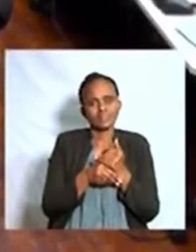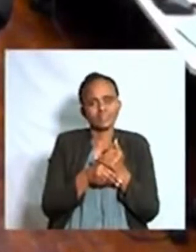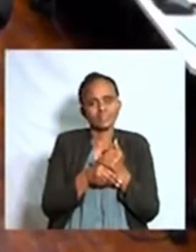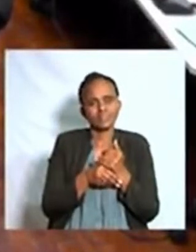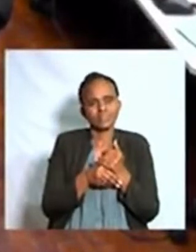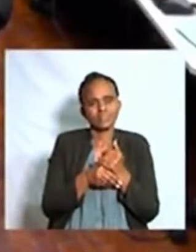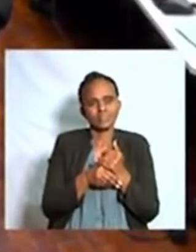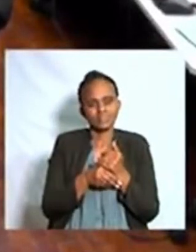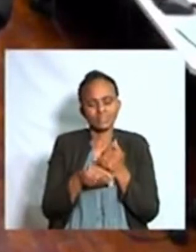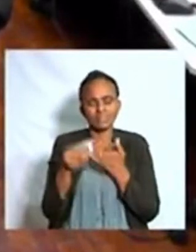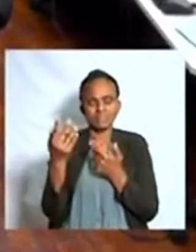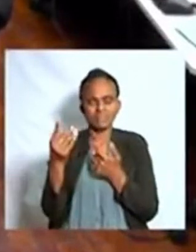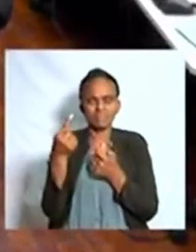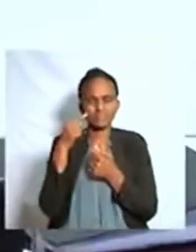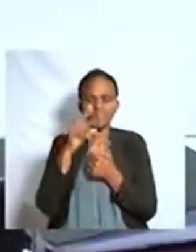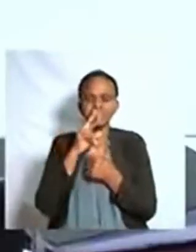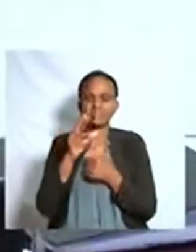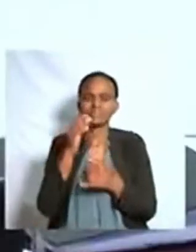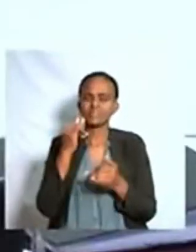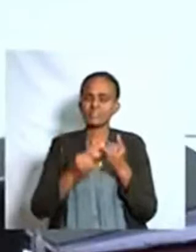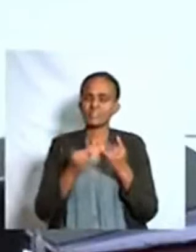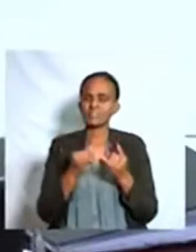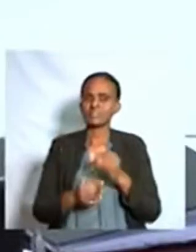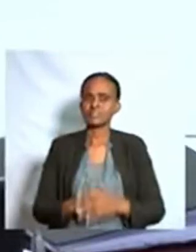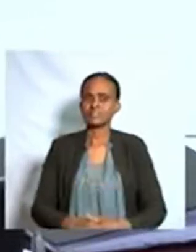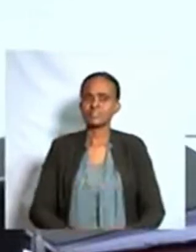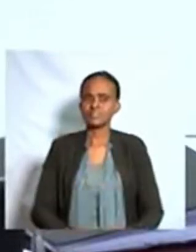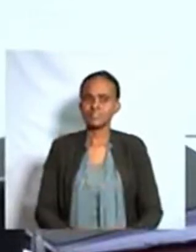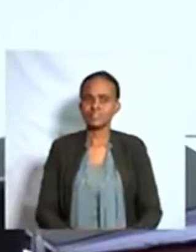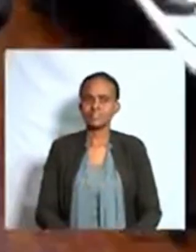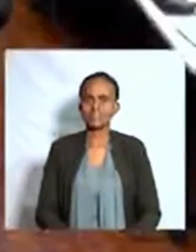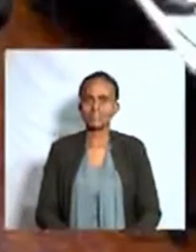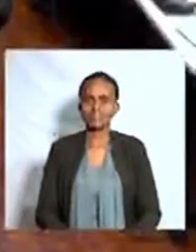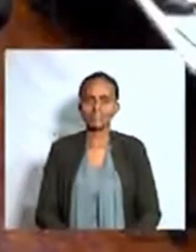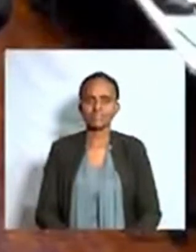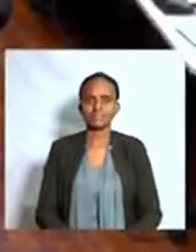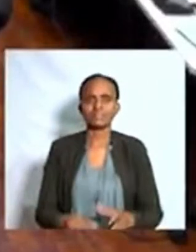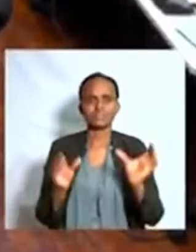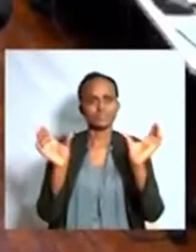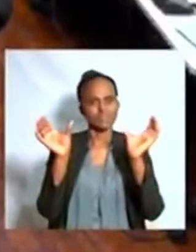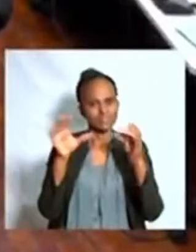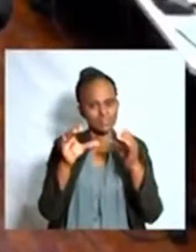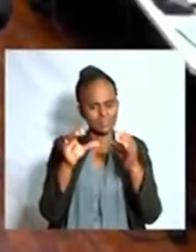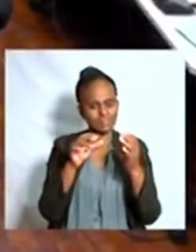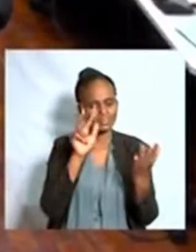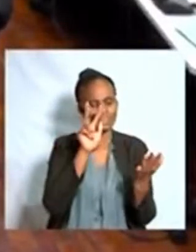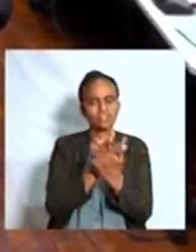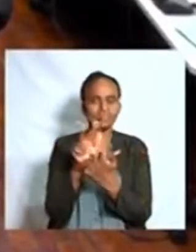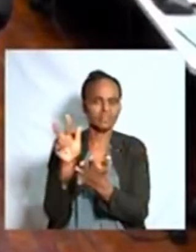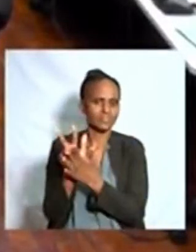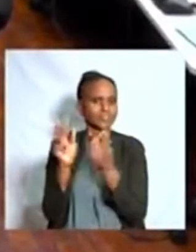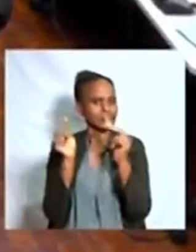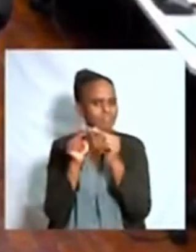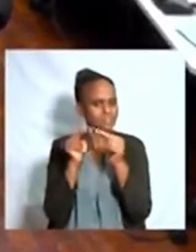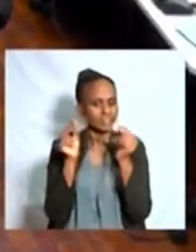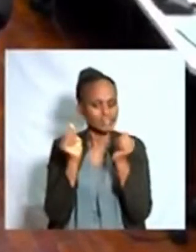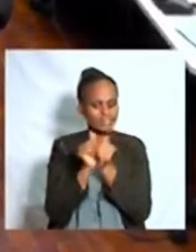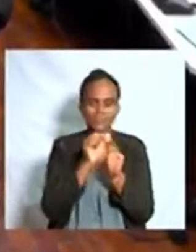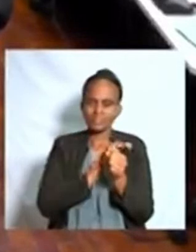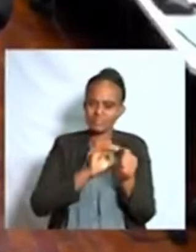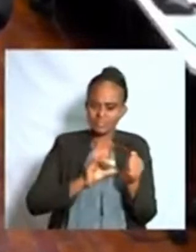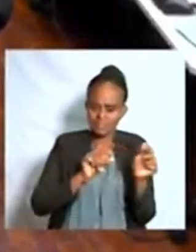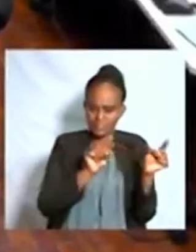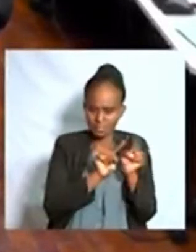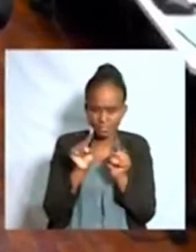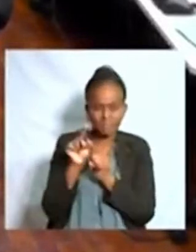read this. No, just wait for her to finish. The then you- reading, Chair, is Council did not sign Honorable a Mutelo. contract with the contractor